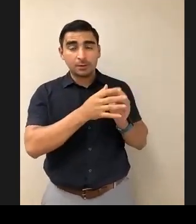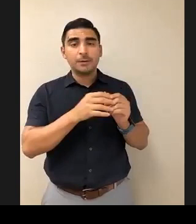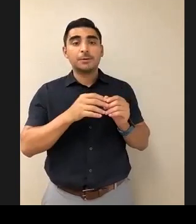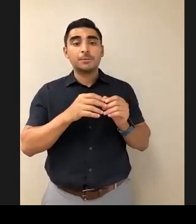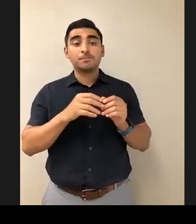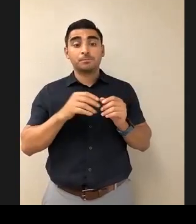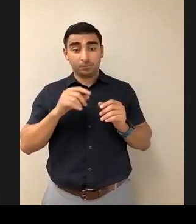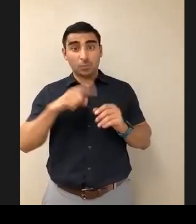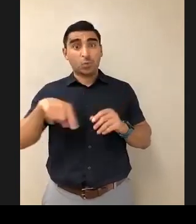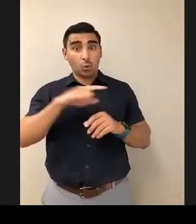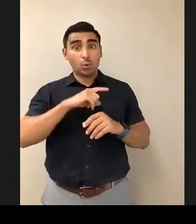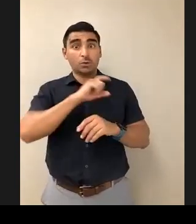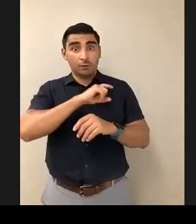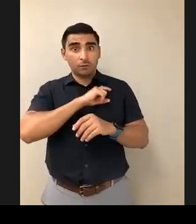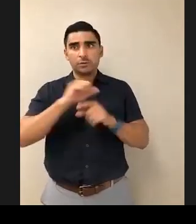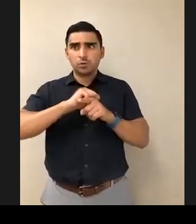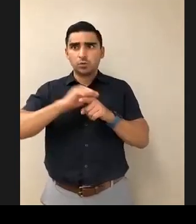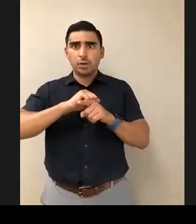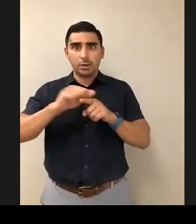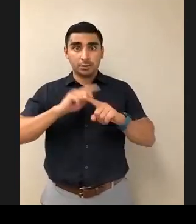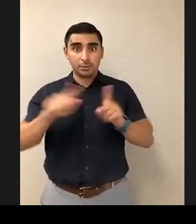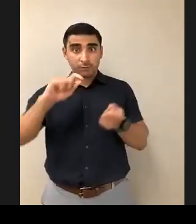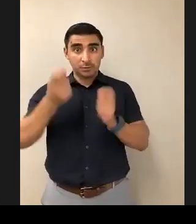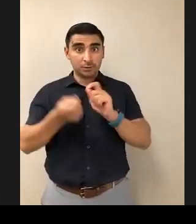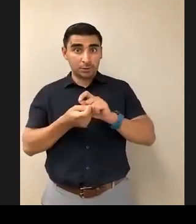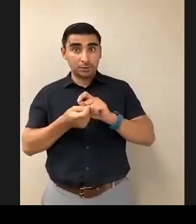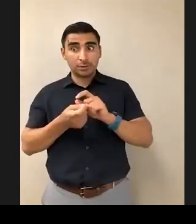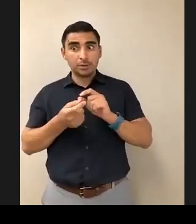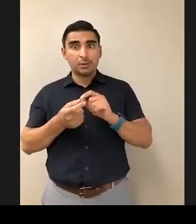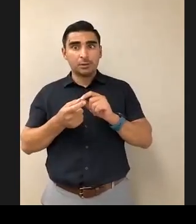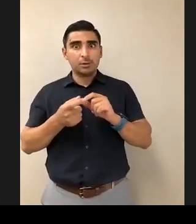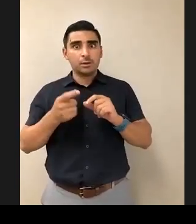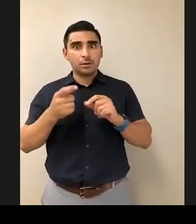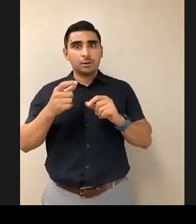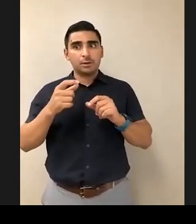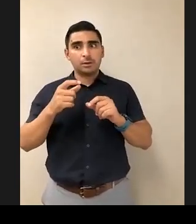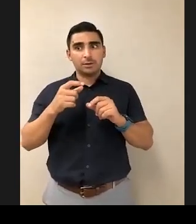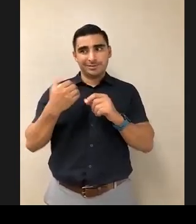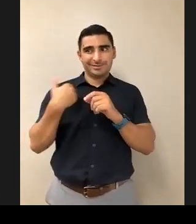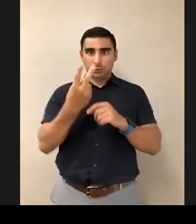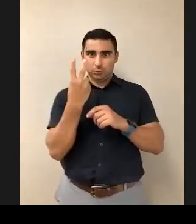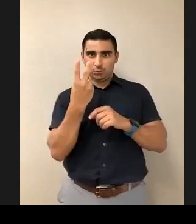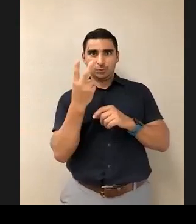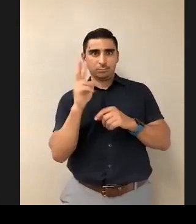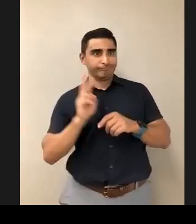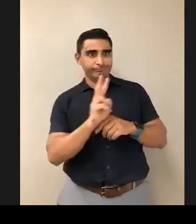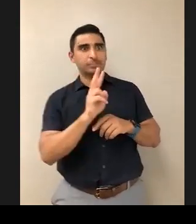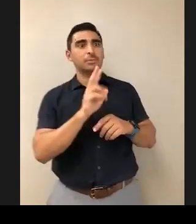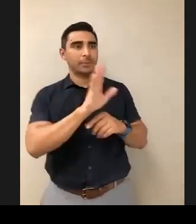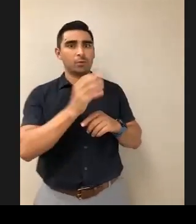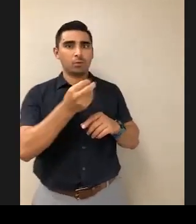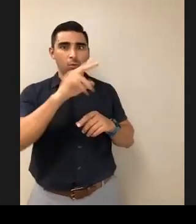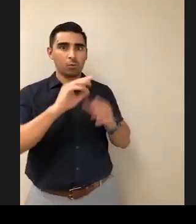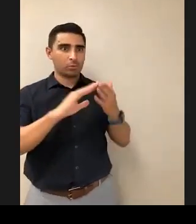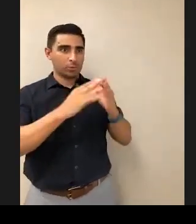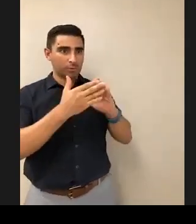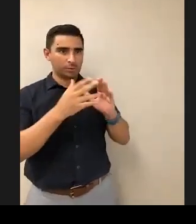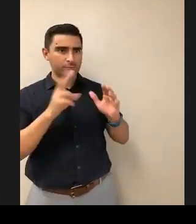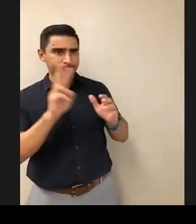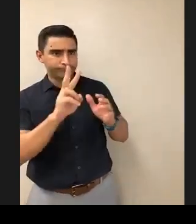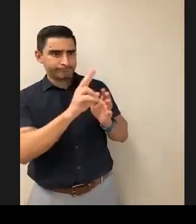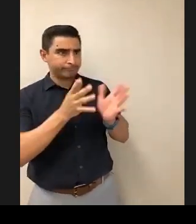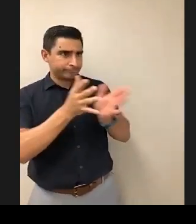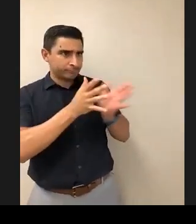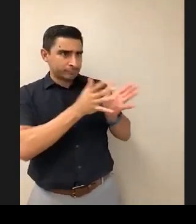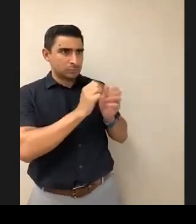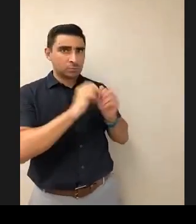to, take this outside of their home community and spread this around.